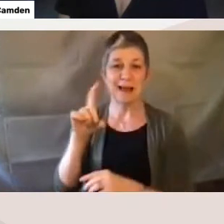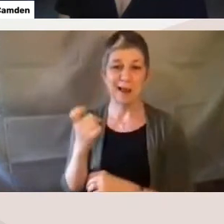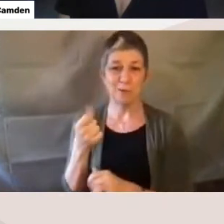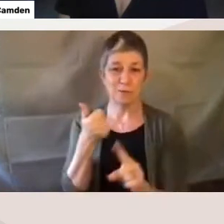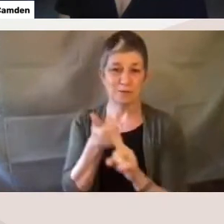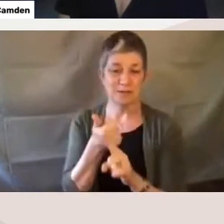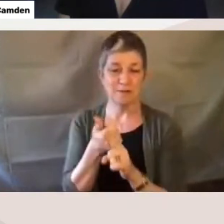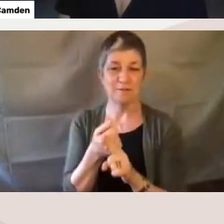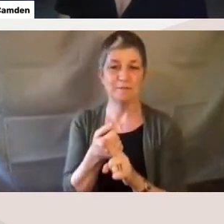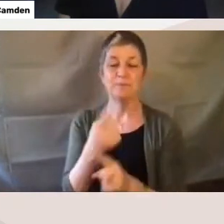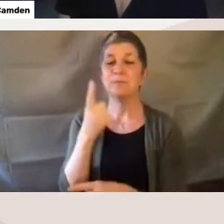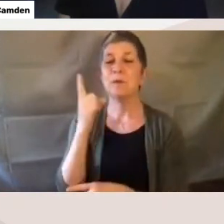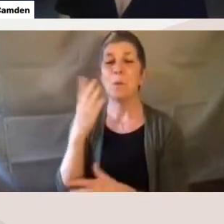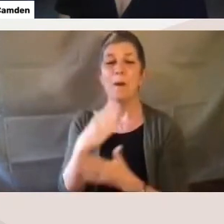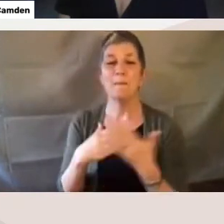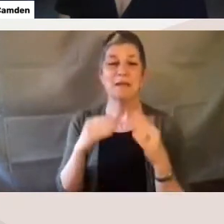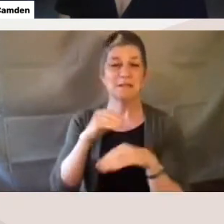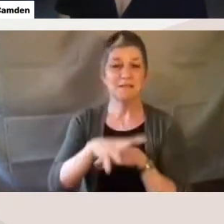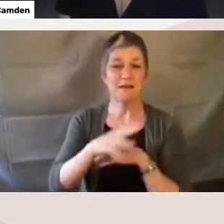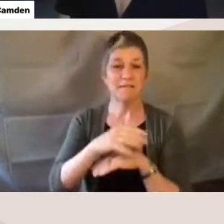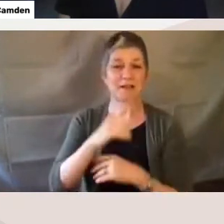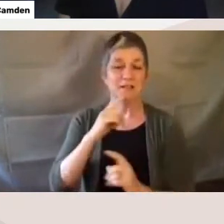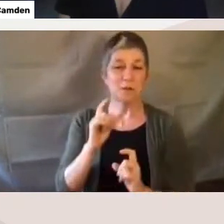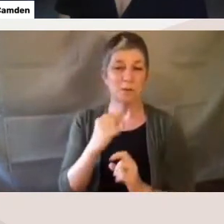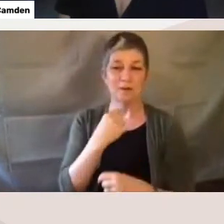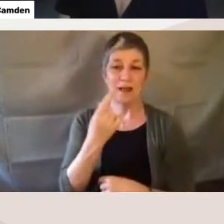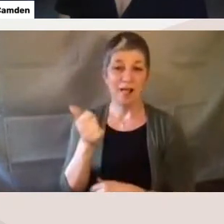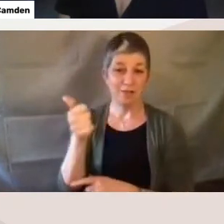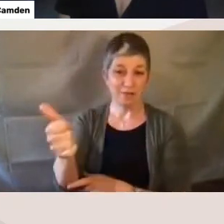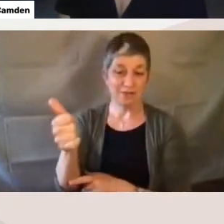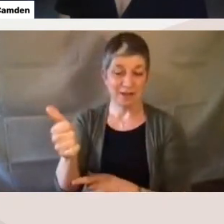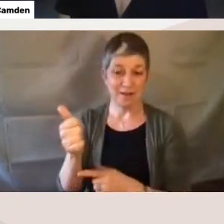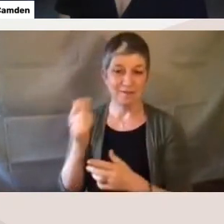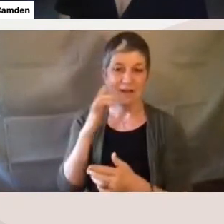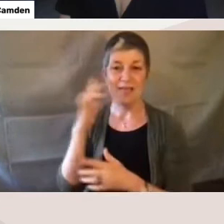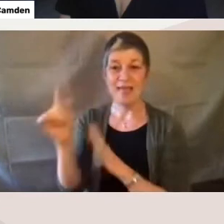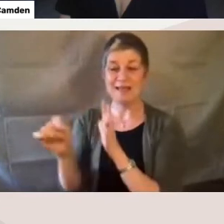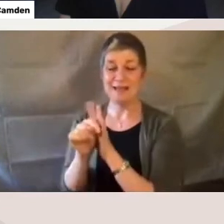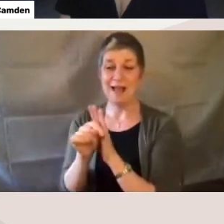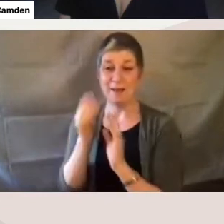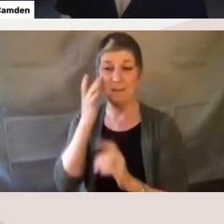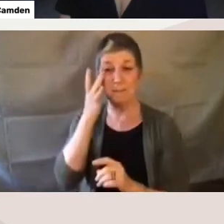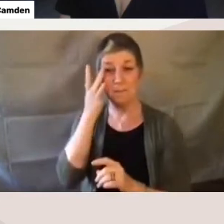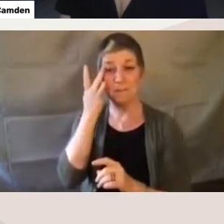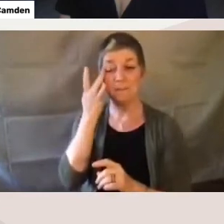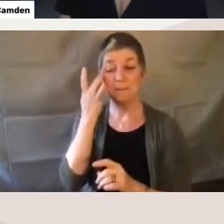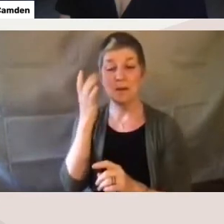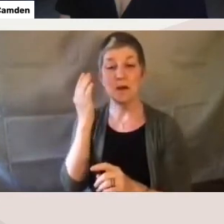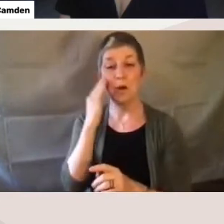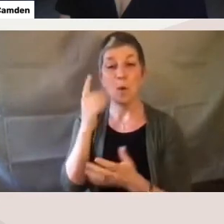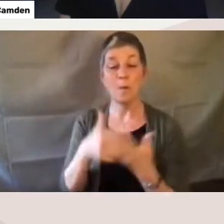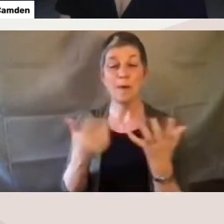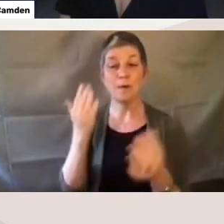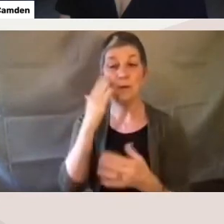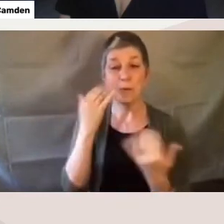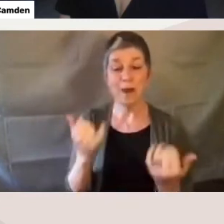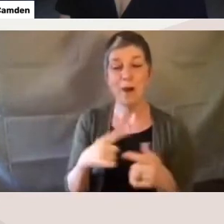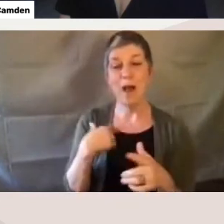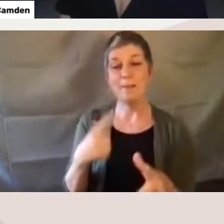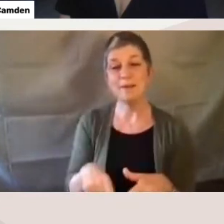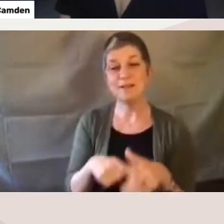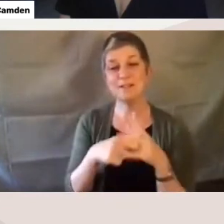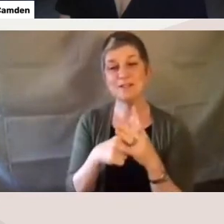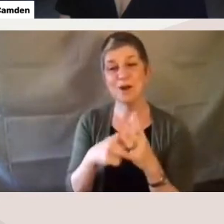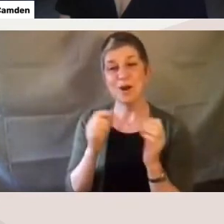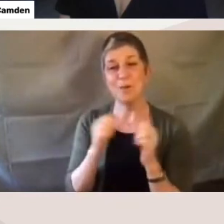is the one piece of advice that you would give yourself at that time, now knowing what you know? And I'm going to start